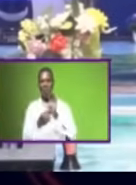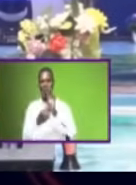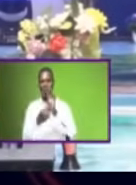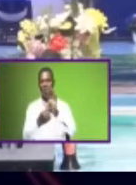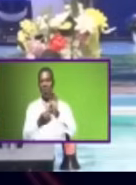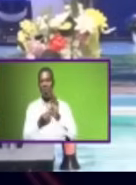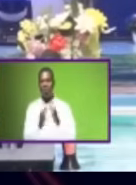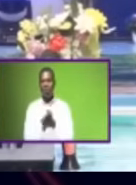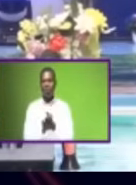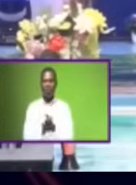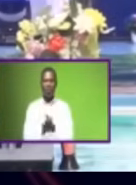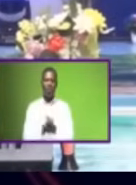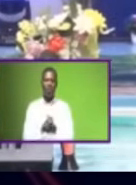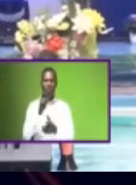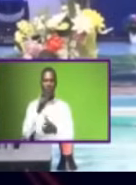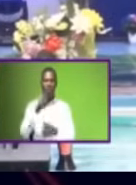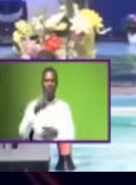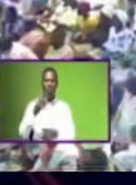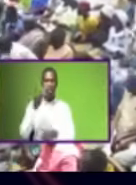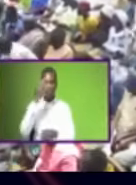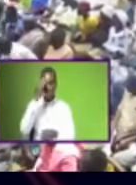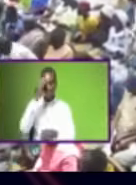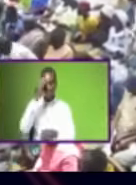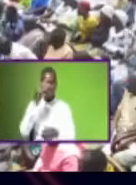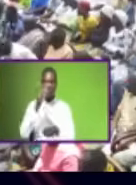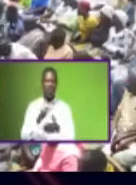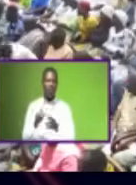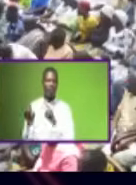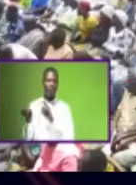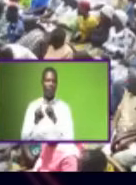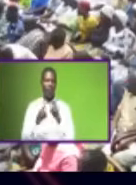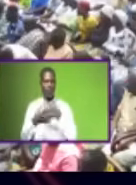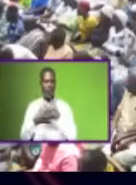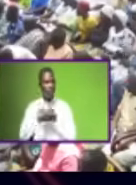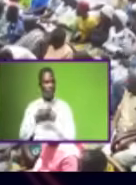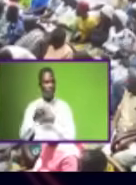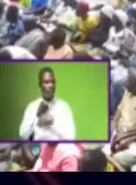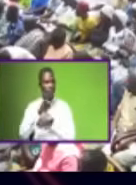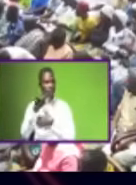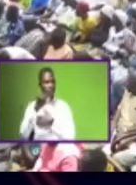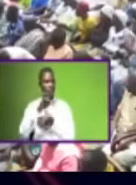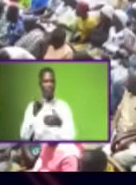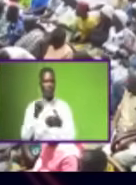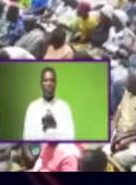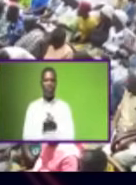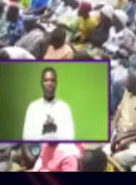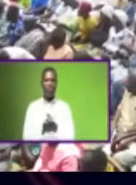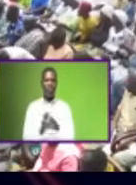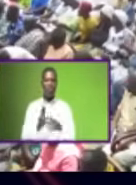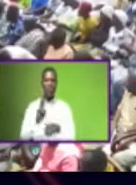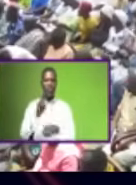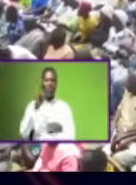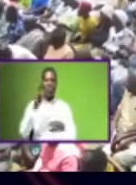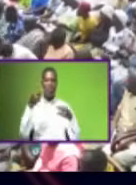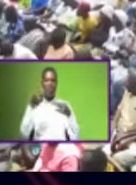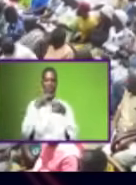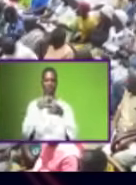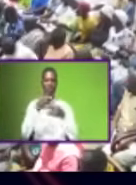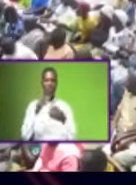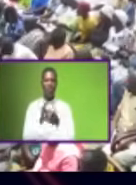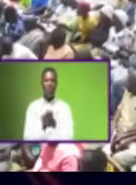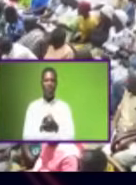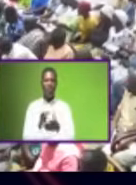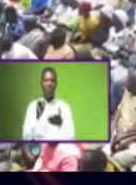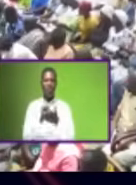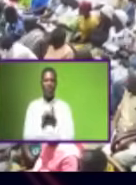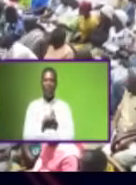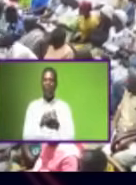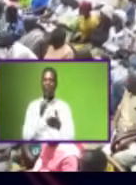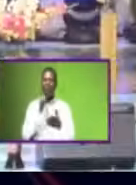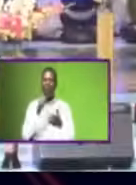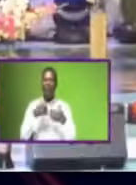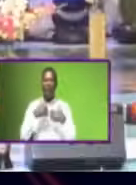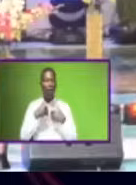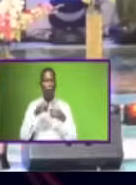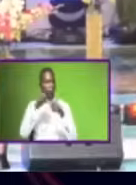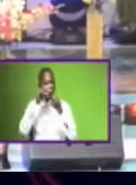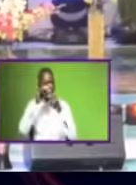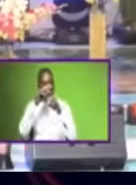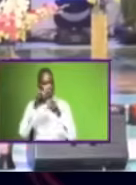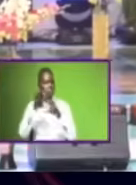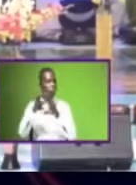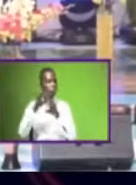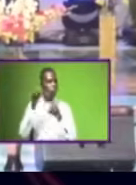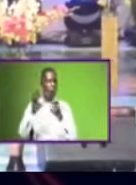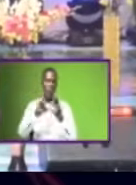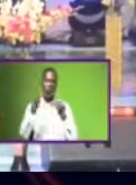That is why I am demonstrating it for you to behold with your eyes. The upper room for one day, one soon smooth, you are